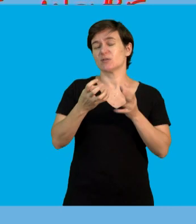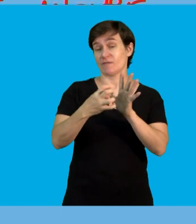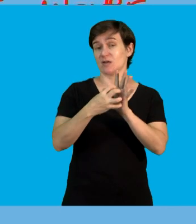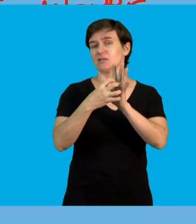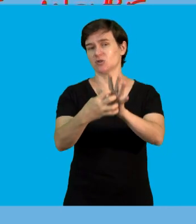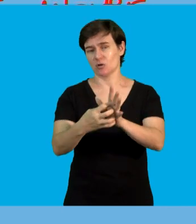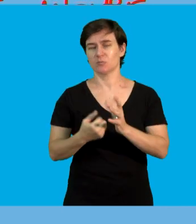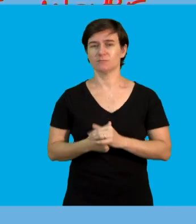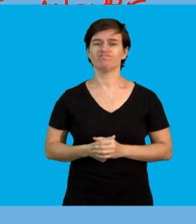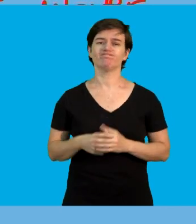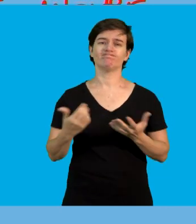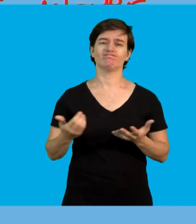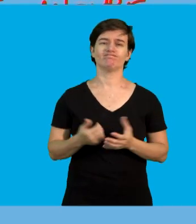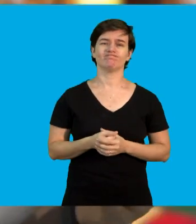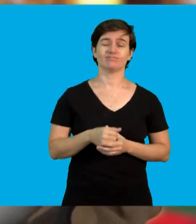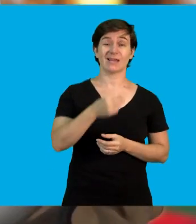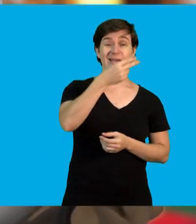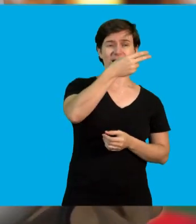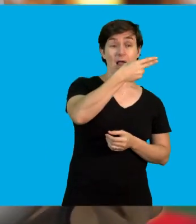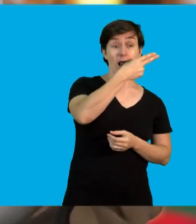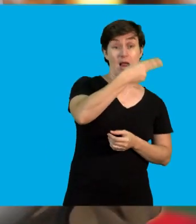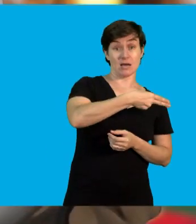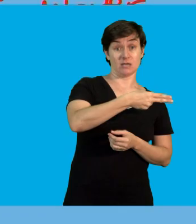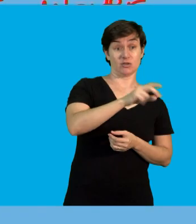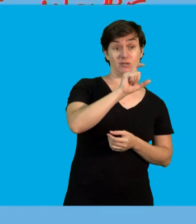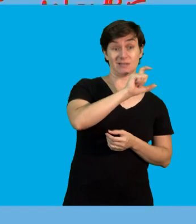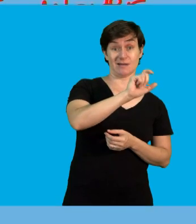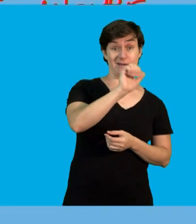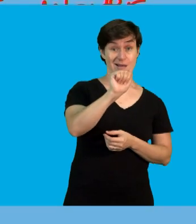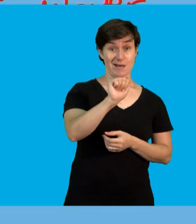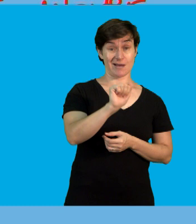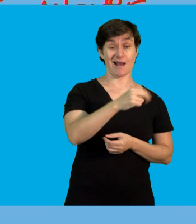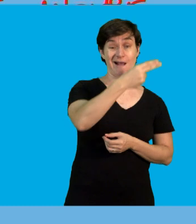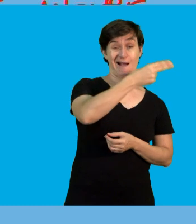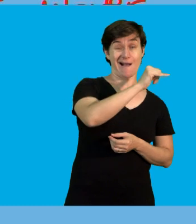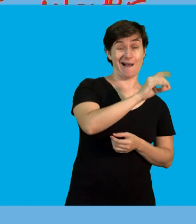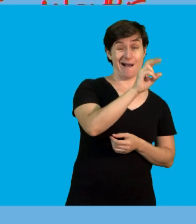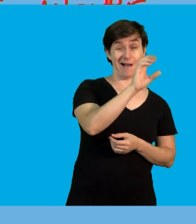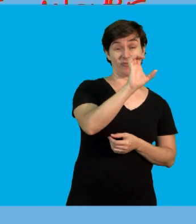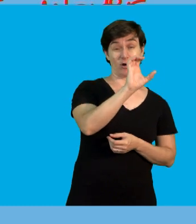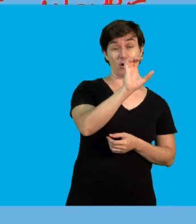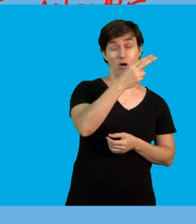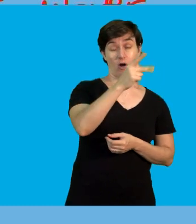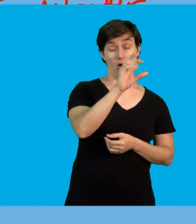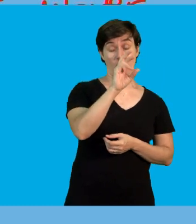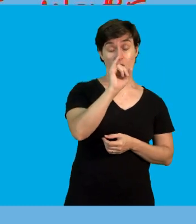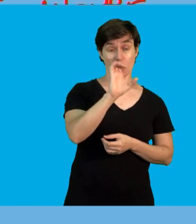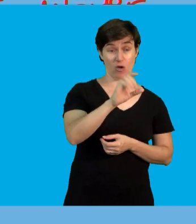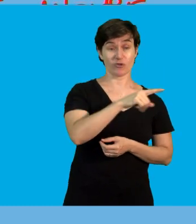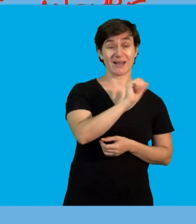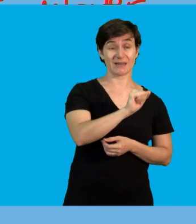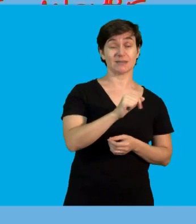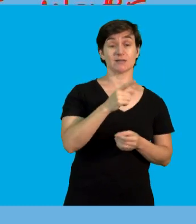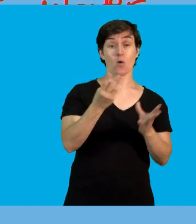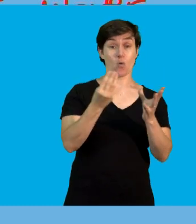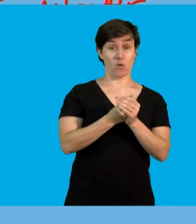a practical example of, let's use the HCl as our acid, hydrochloric acid,